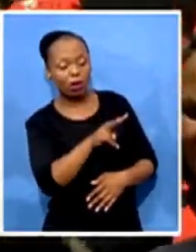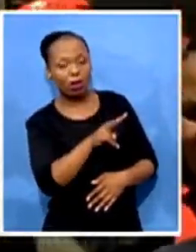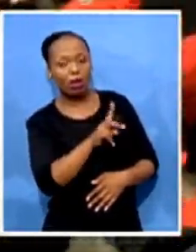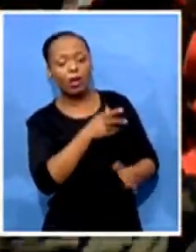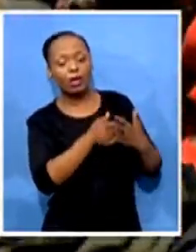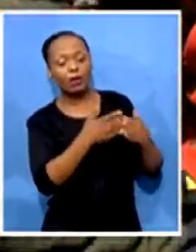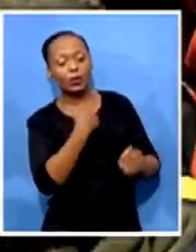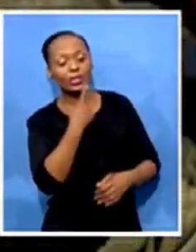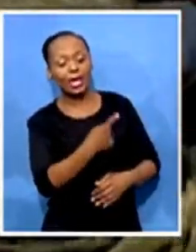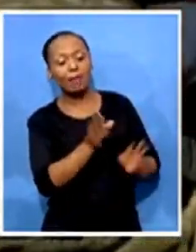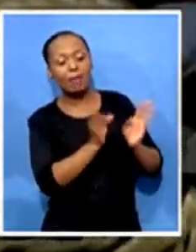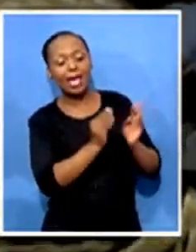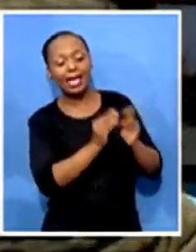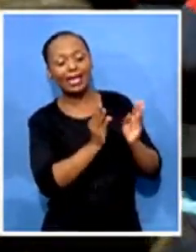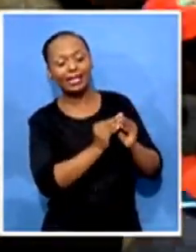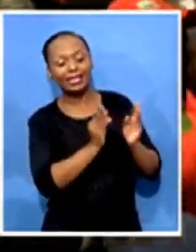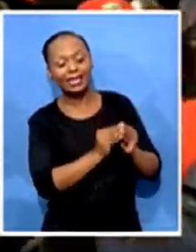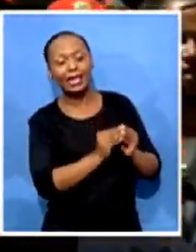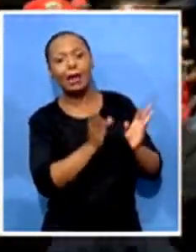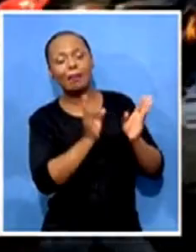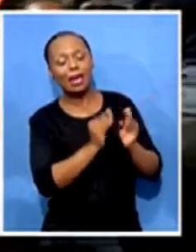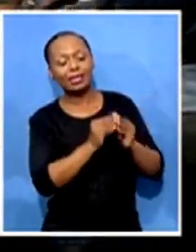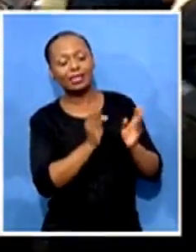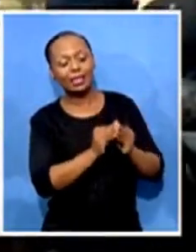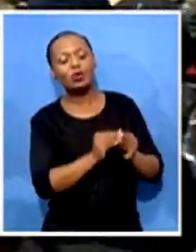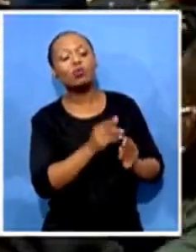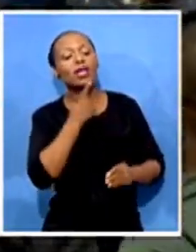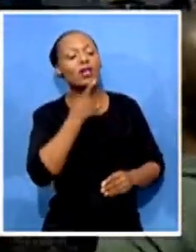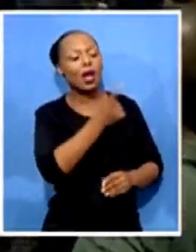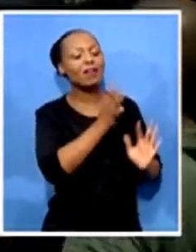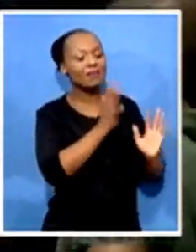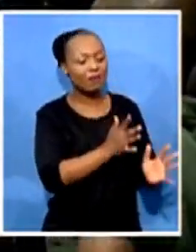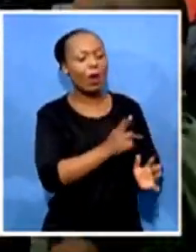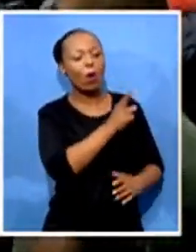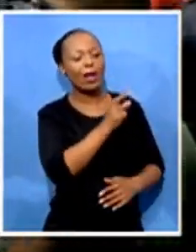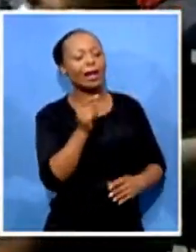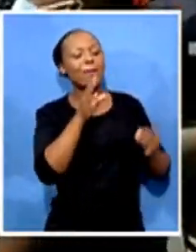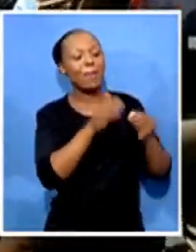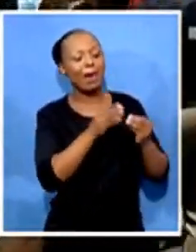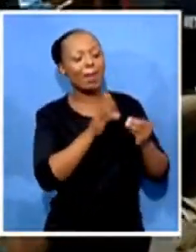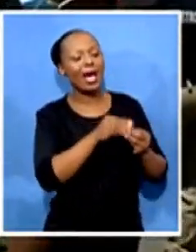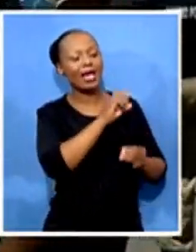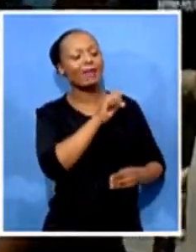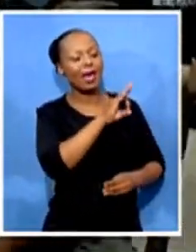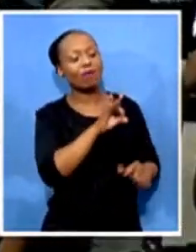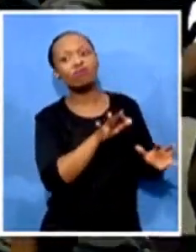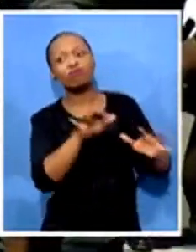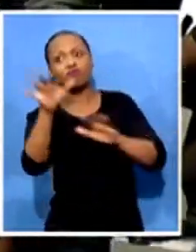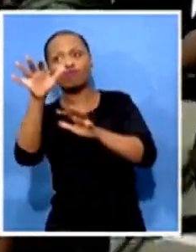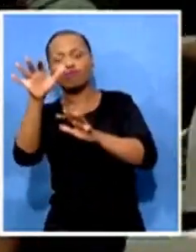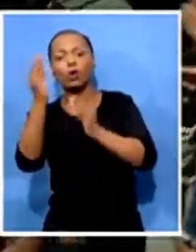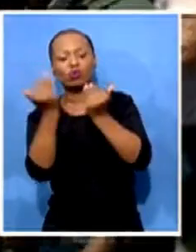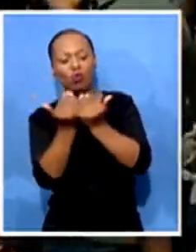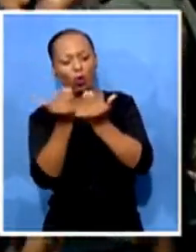march, you were told only 100 members of the EFF will march to the school get on to that particular stage and